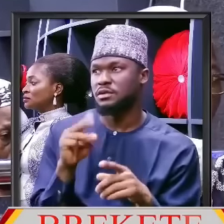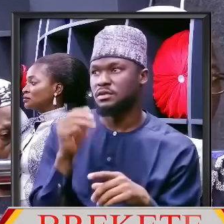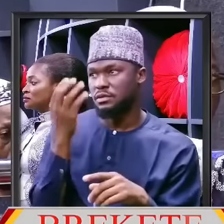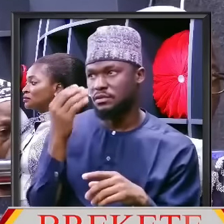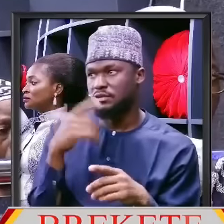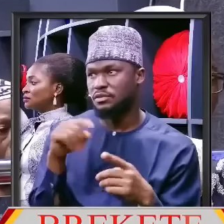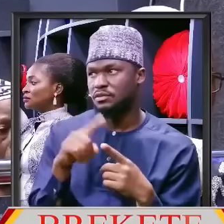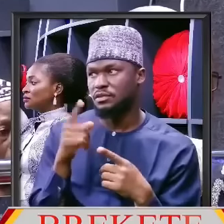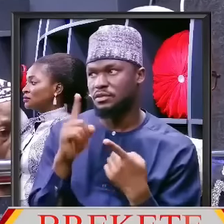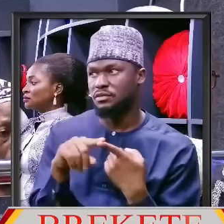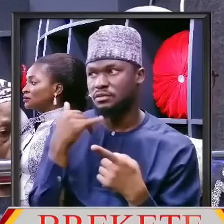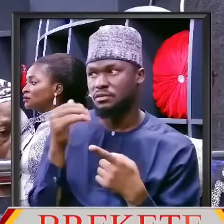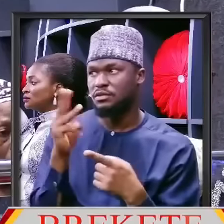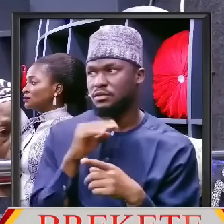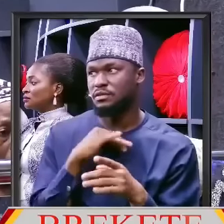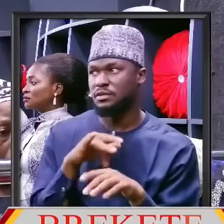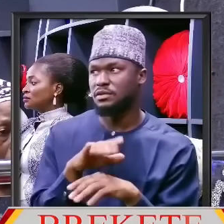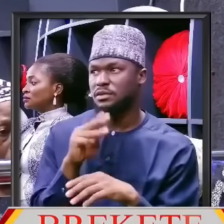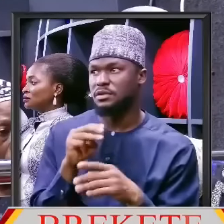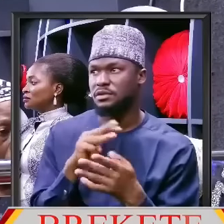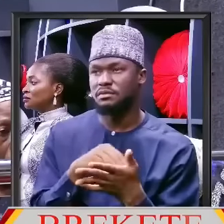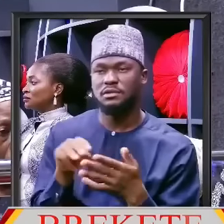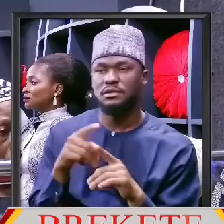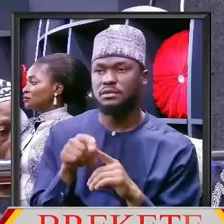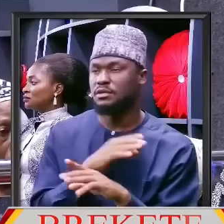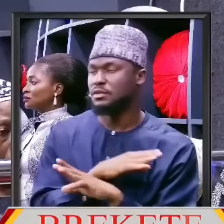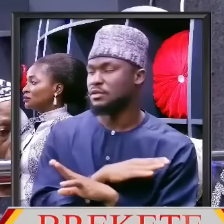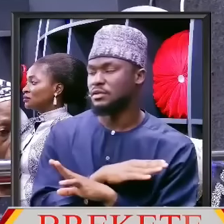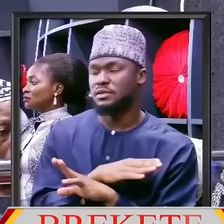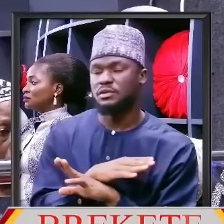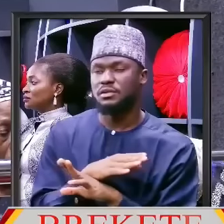So I send a message, but him, he never